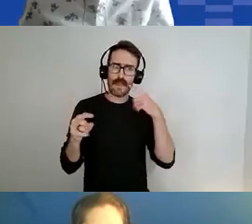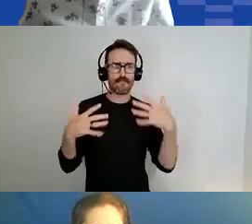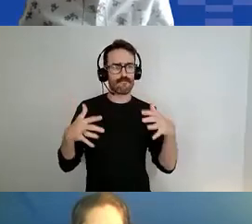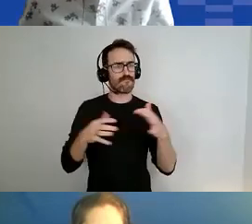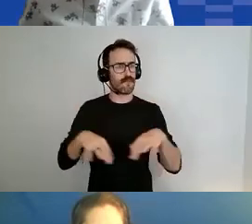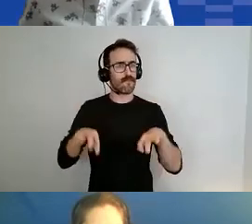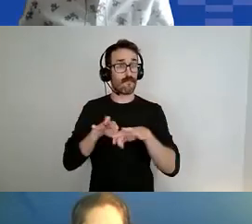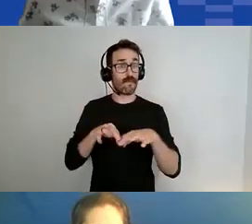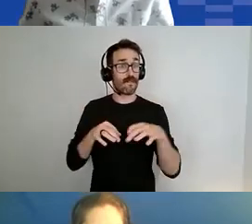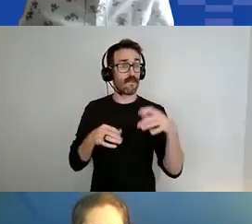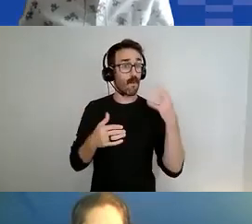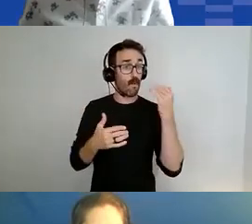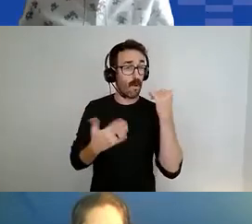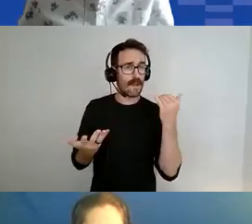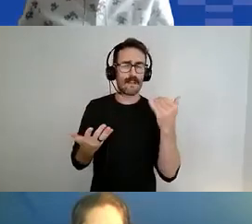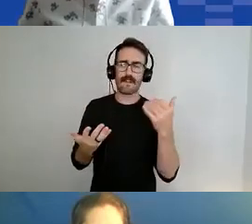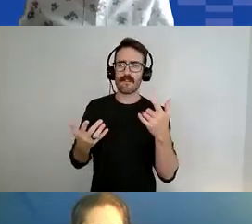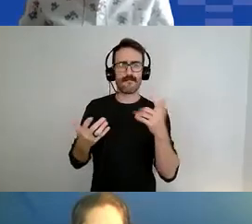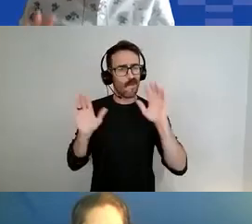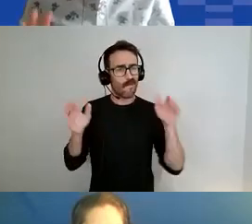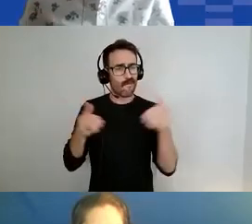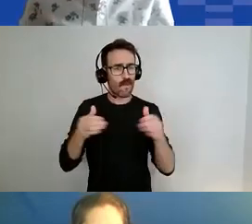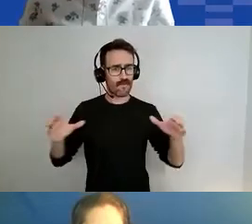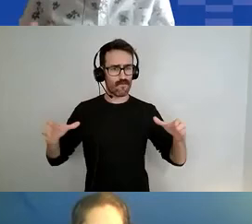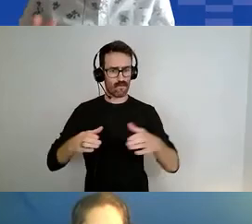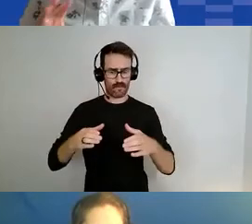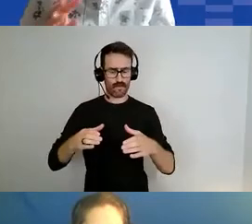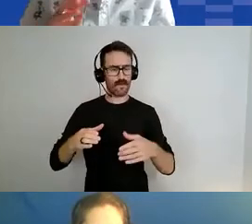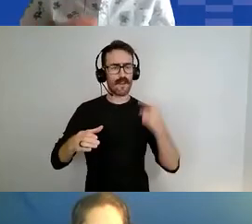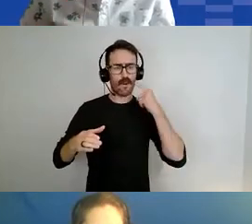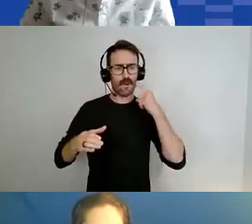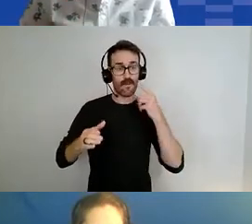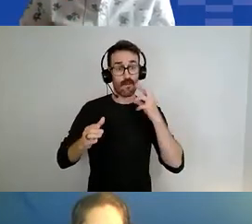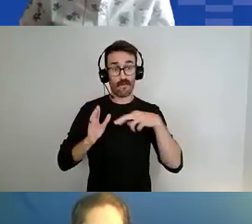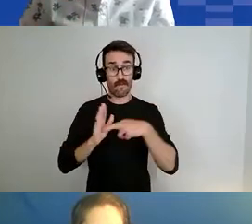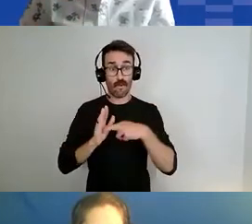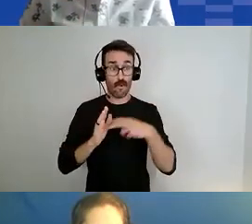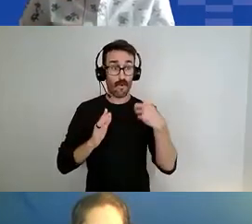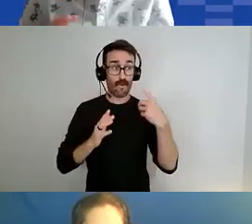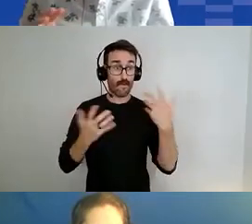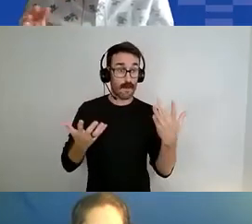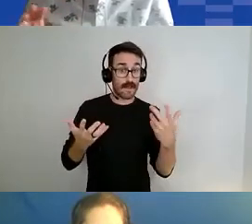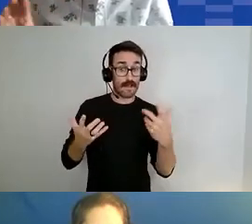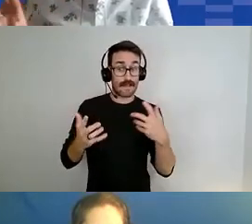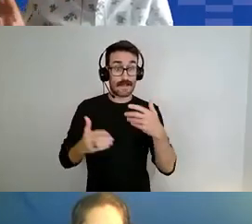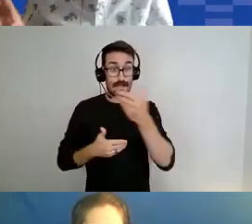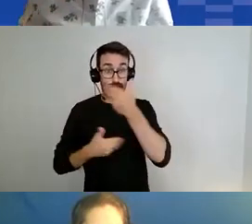the focus groups as a whole, we heard about the role of both dementia-specific and